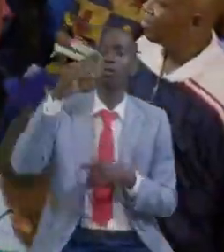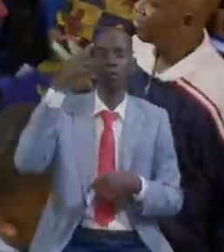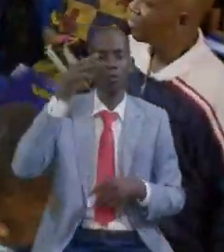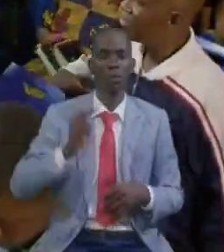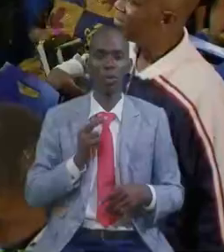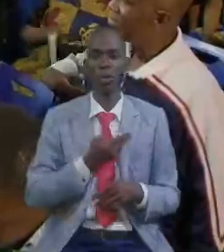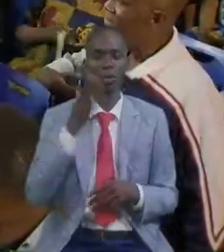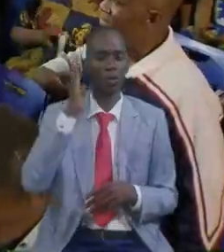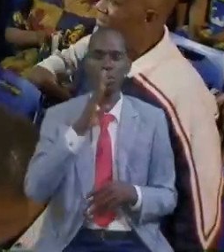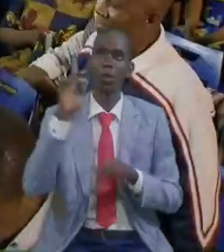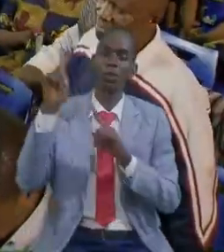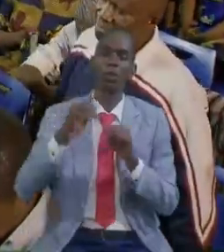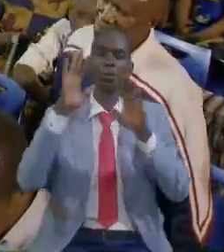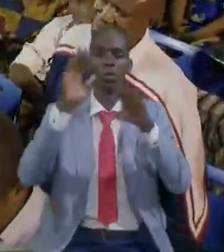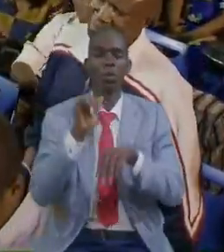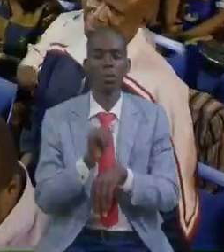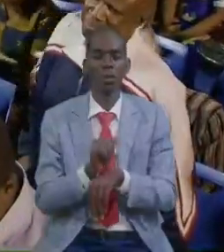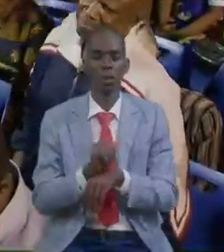of miracles to you.